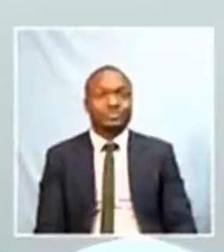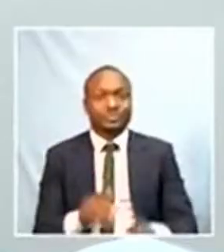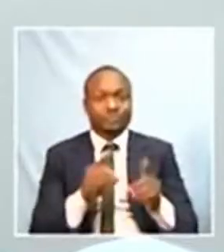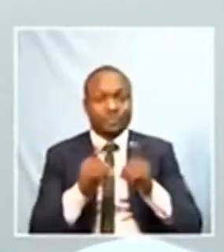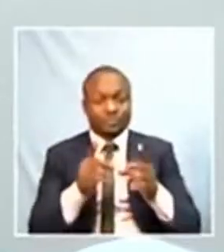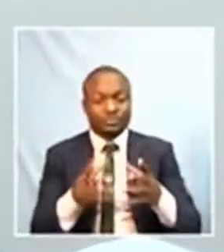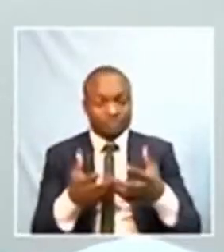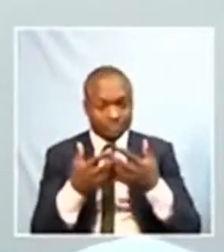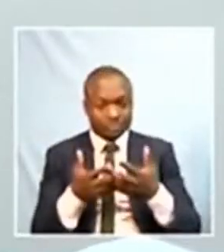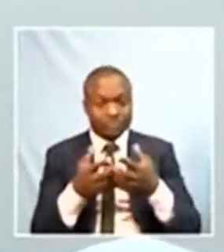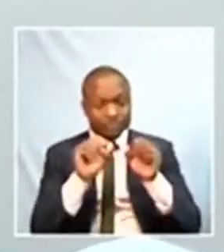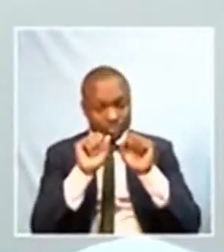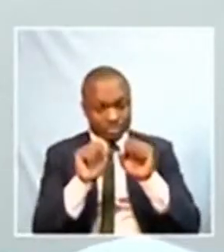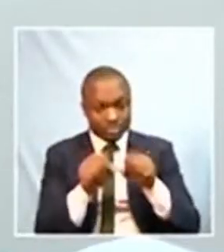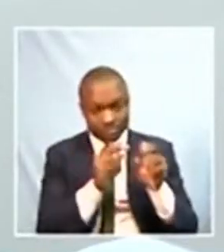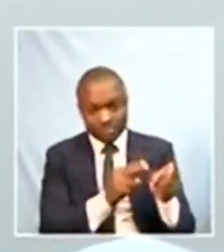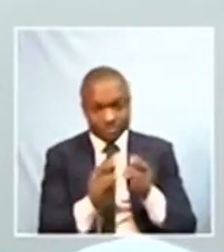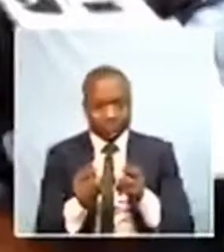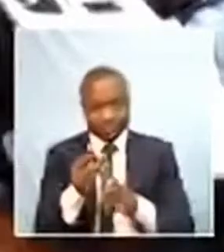Direct engineering, you can assist.